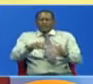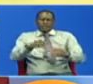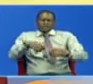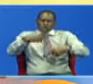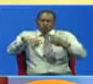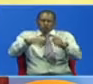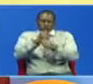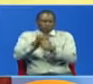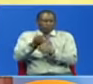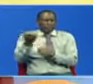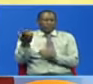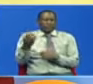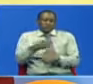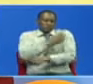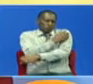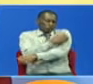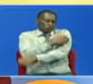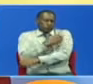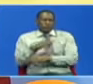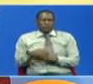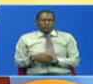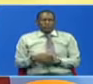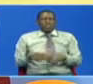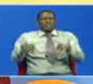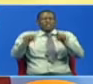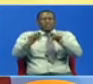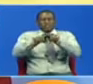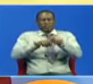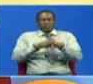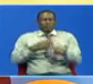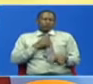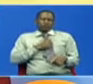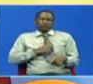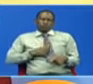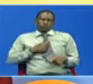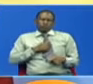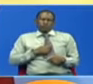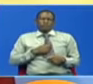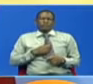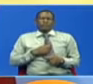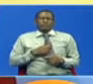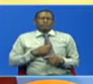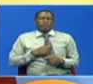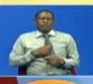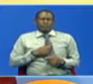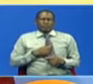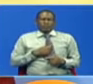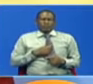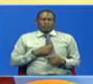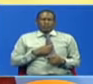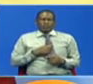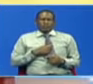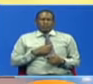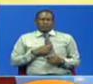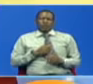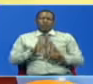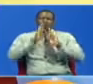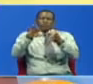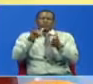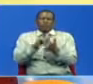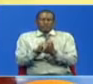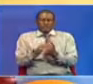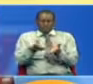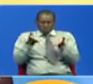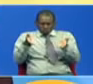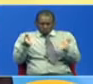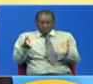there. At the same time, regrettably, we report that we have